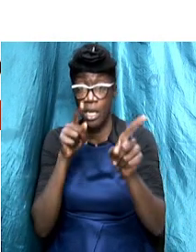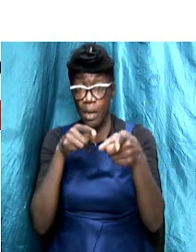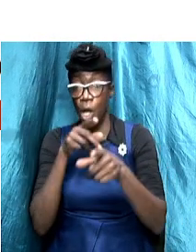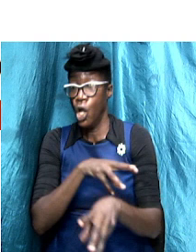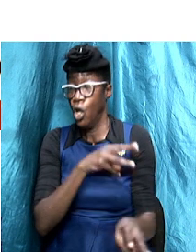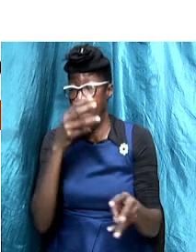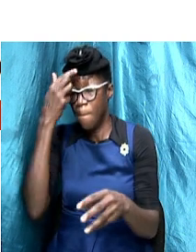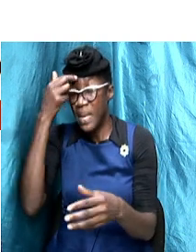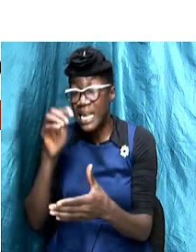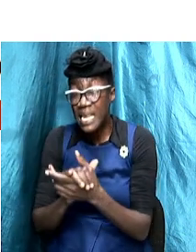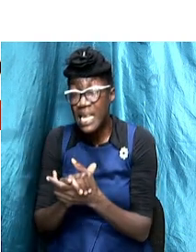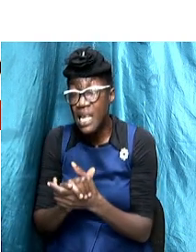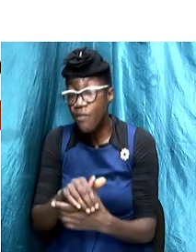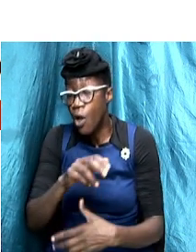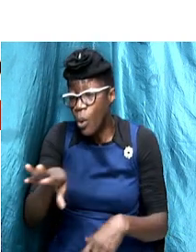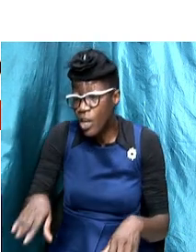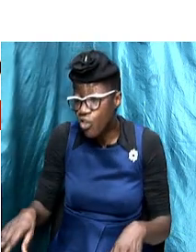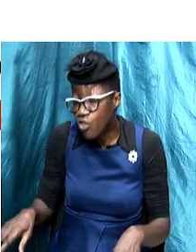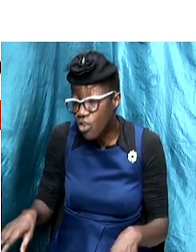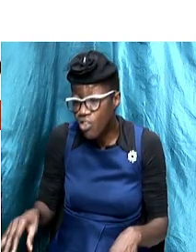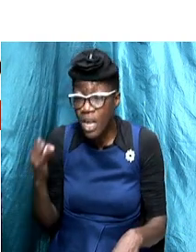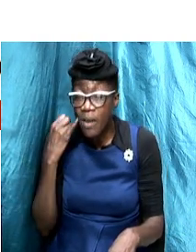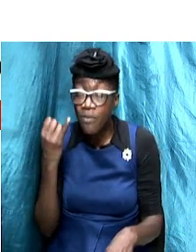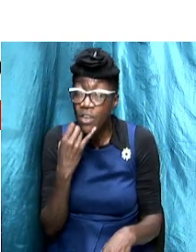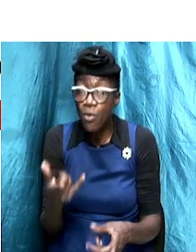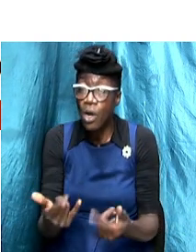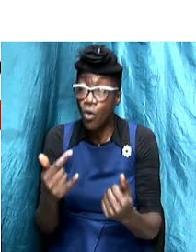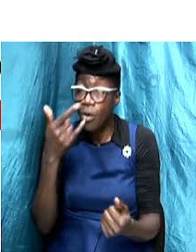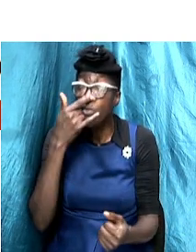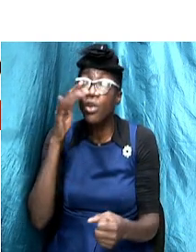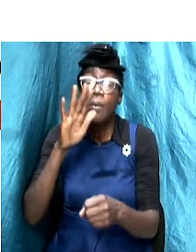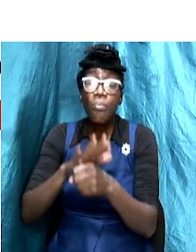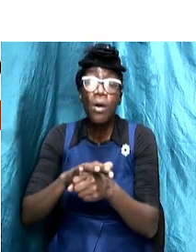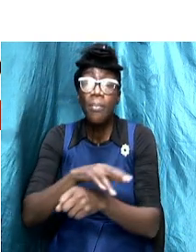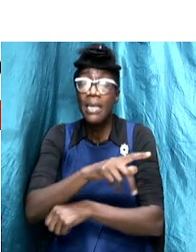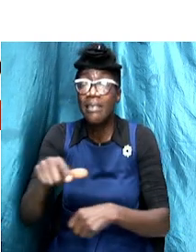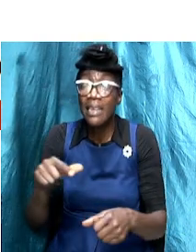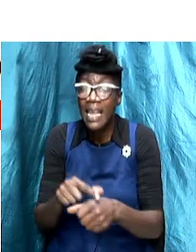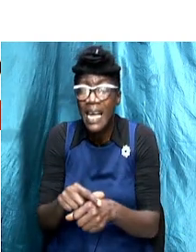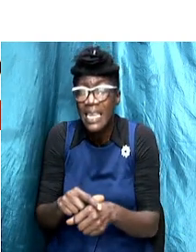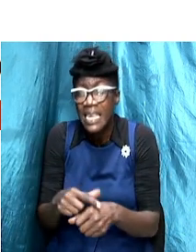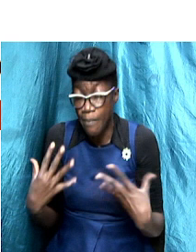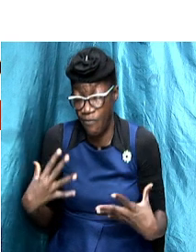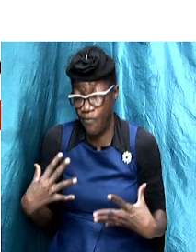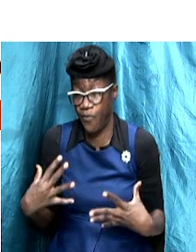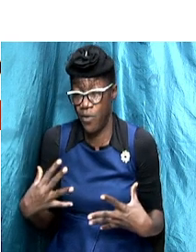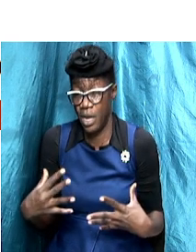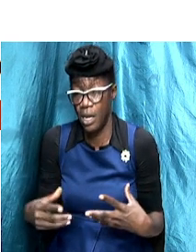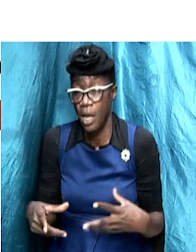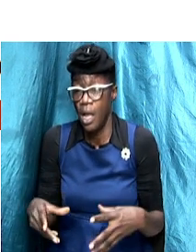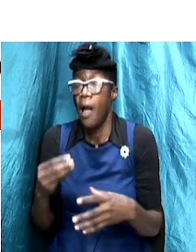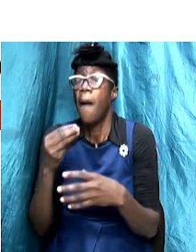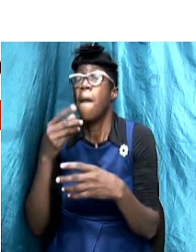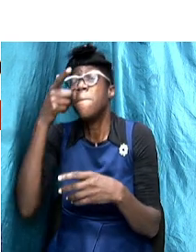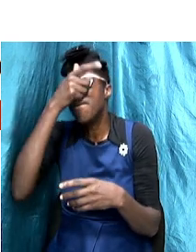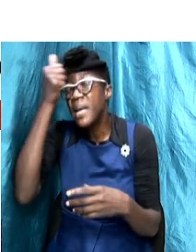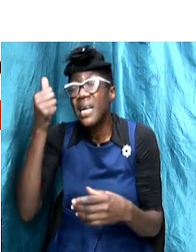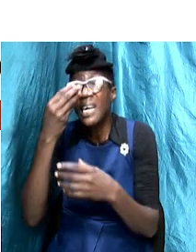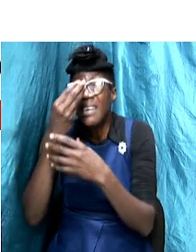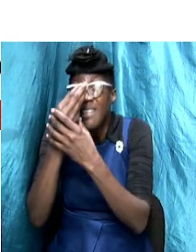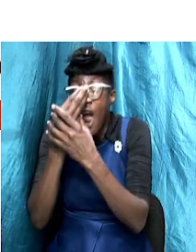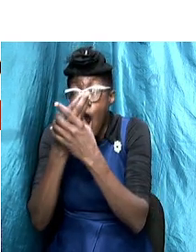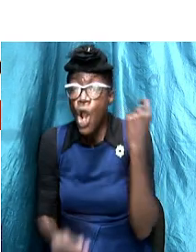Israel came into the promised land, promised nation too feared them. But because they lost their